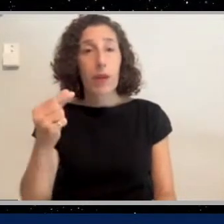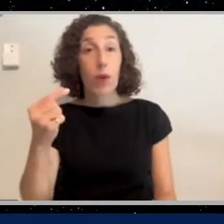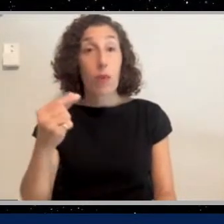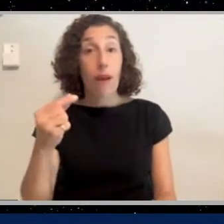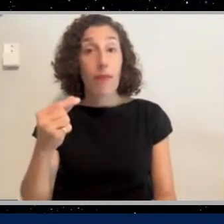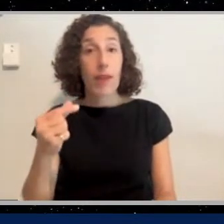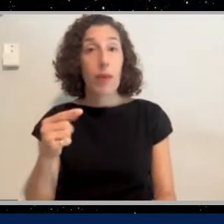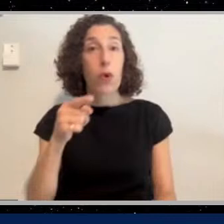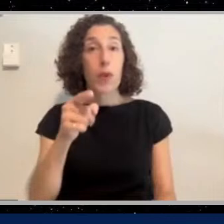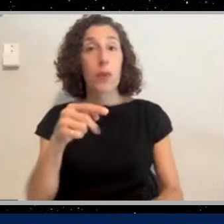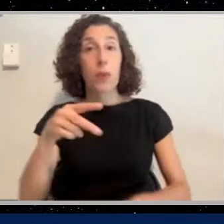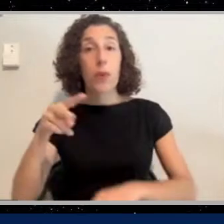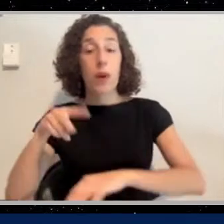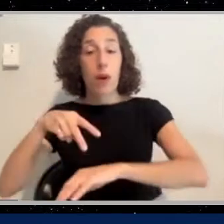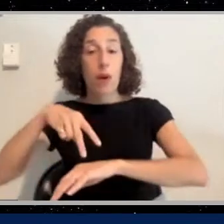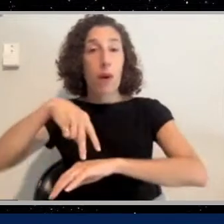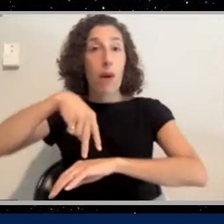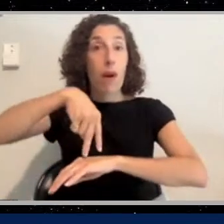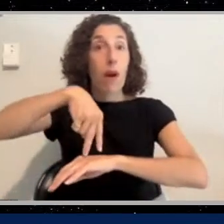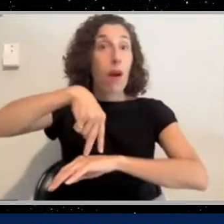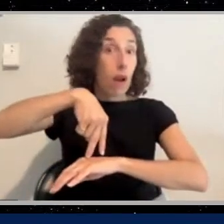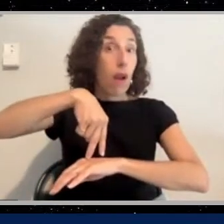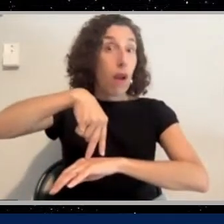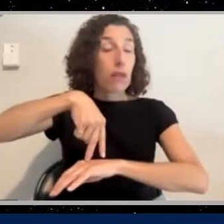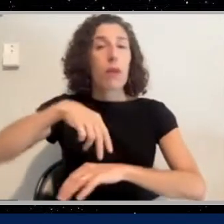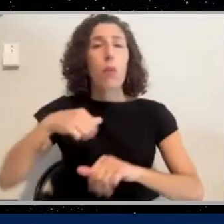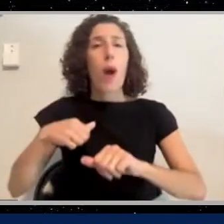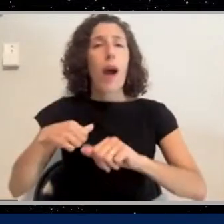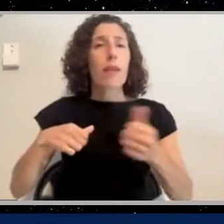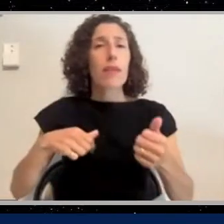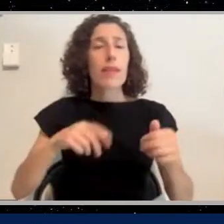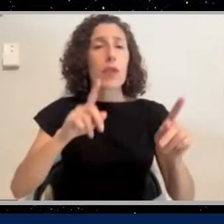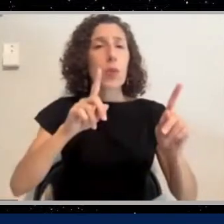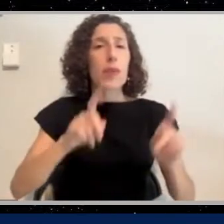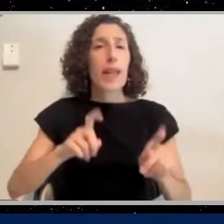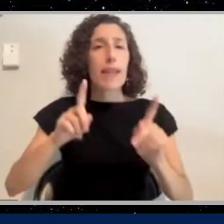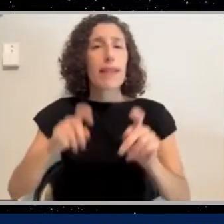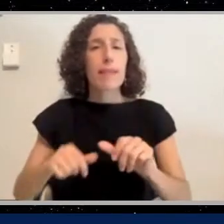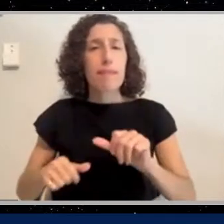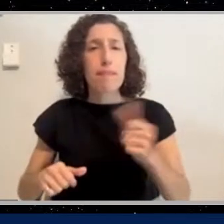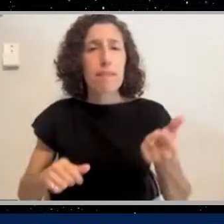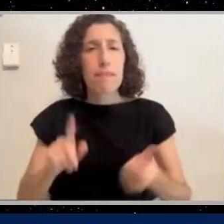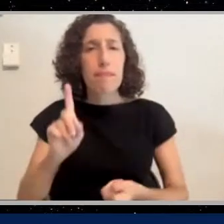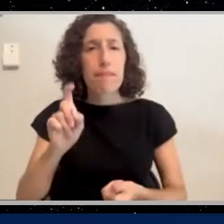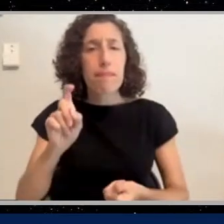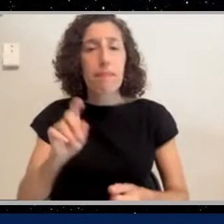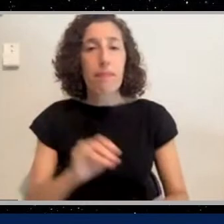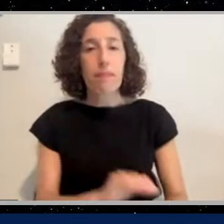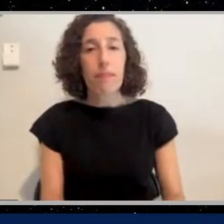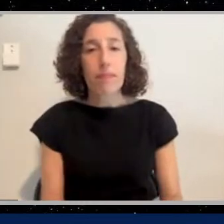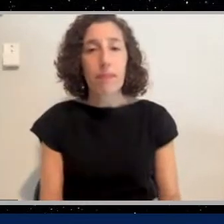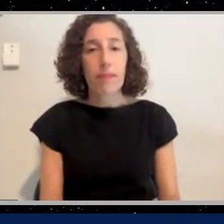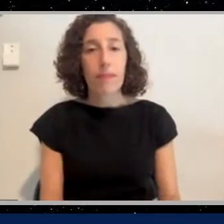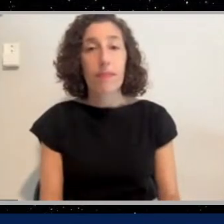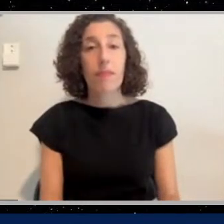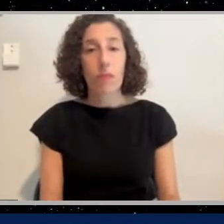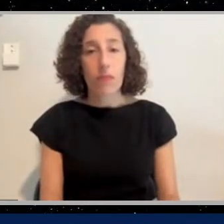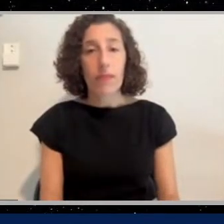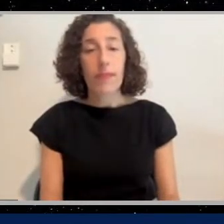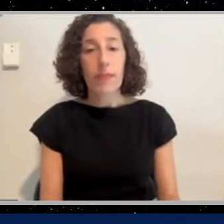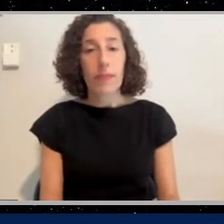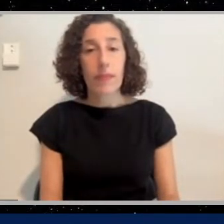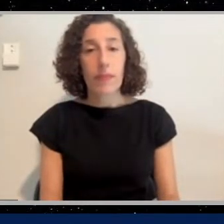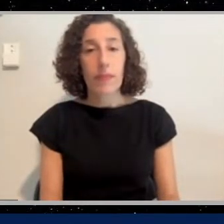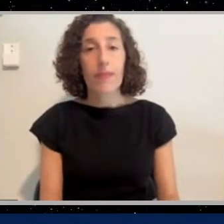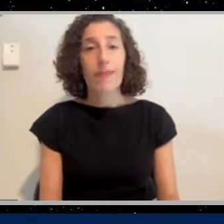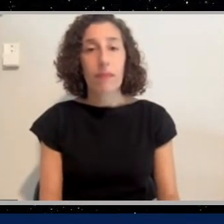testing or interested in testing about your experience? So one of the things was point-to-point travel, basically. So if I